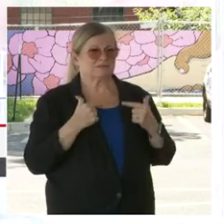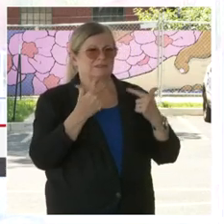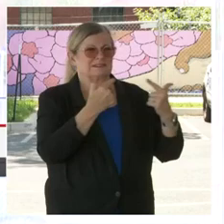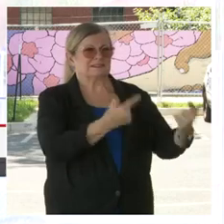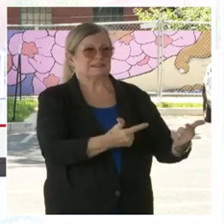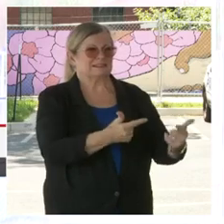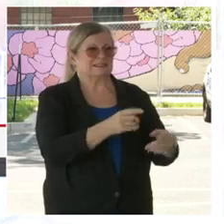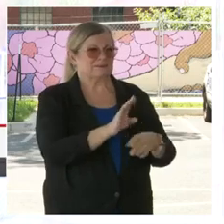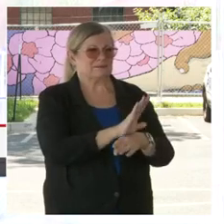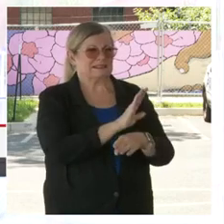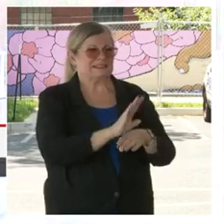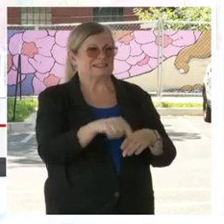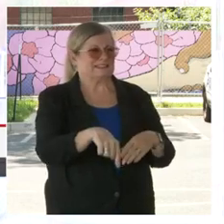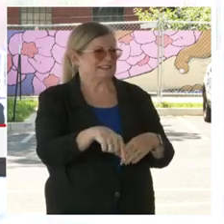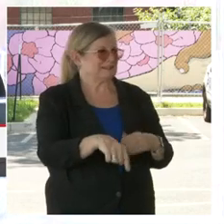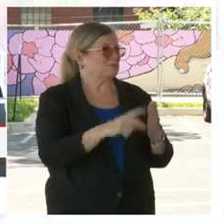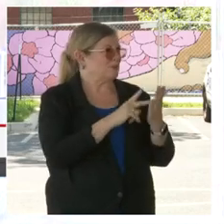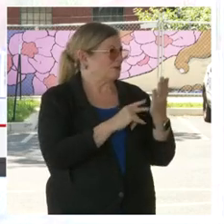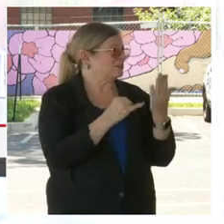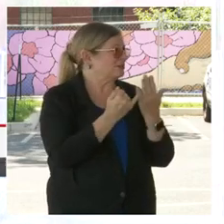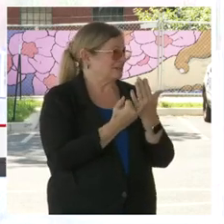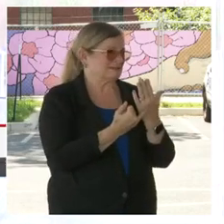incubator.